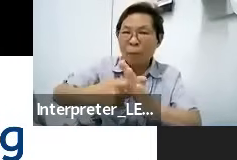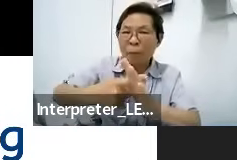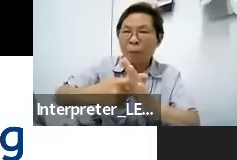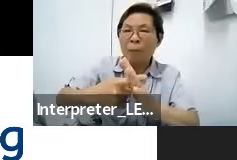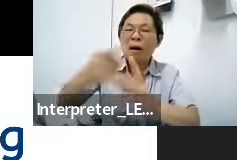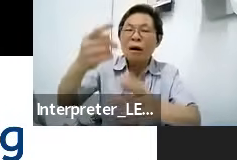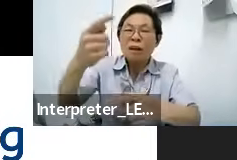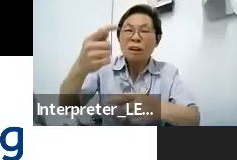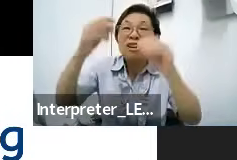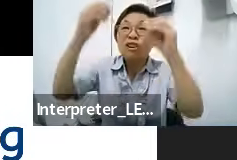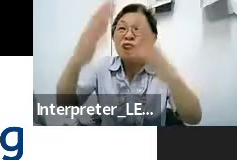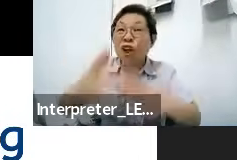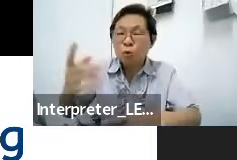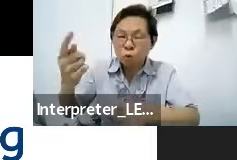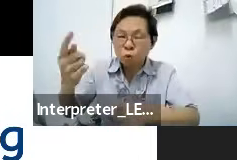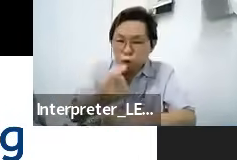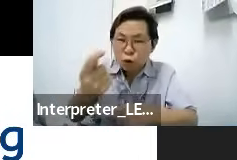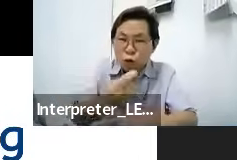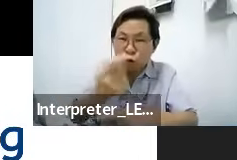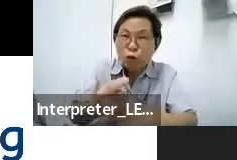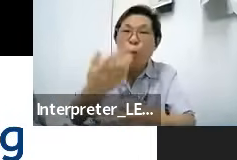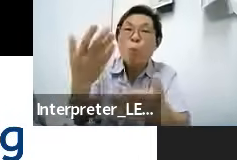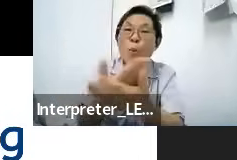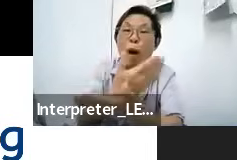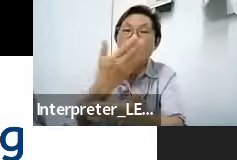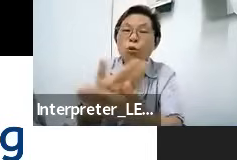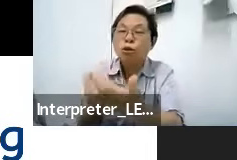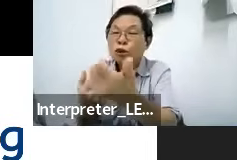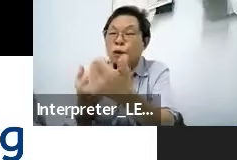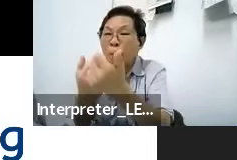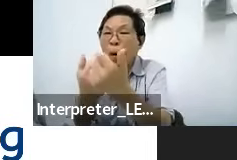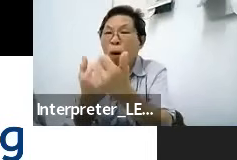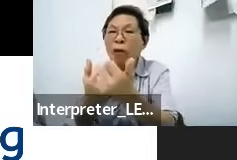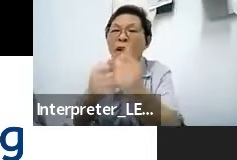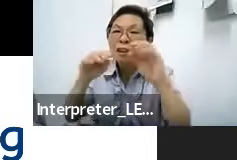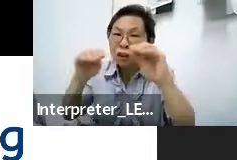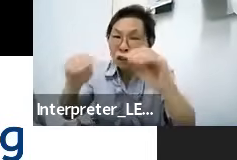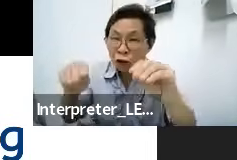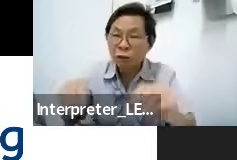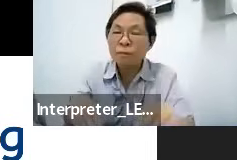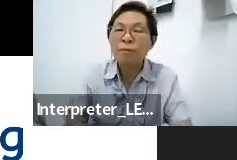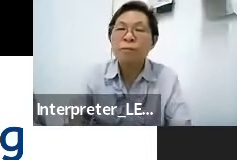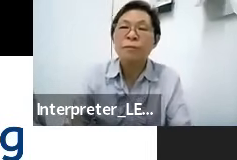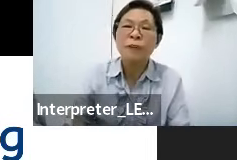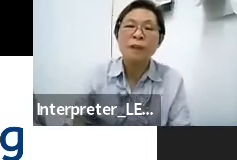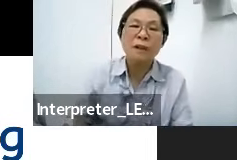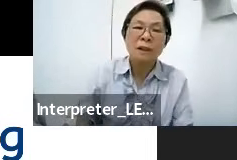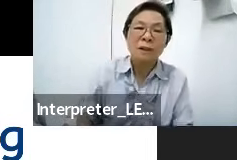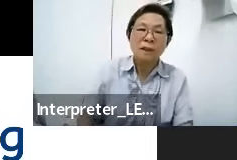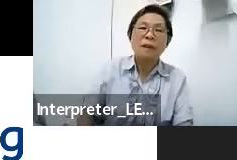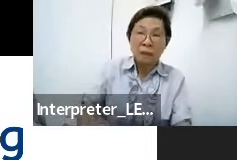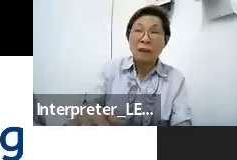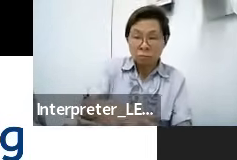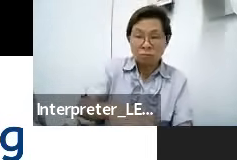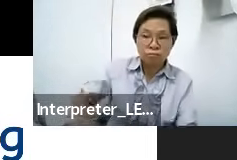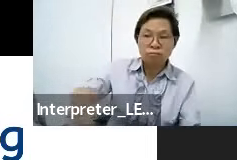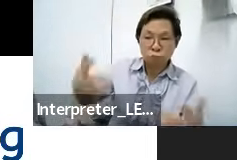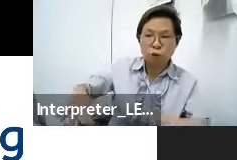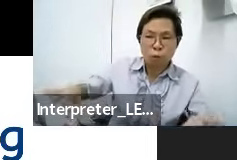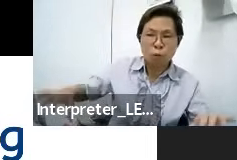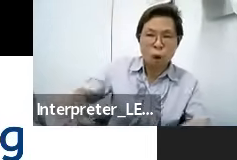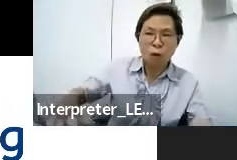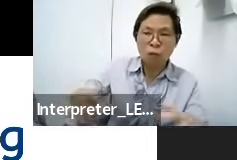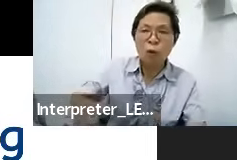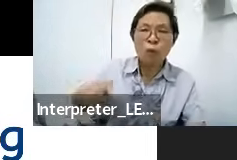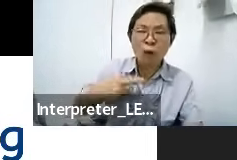teachers to support learners with SEN. I think that is something which I've been doing in the region. This is something which I'm